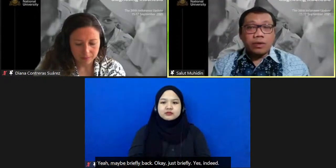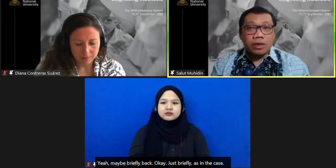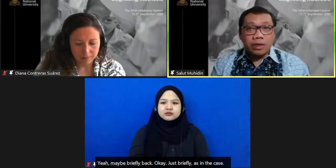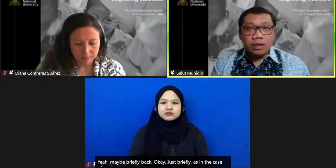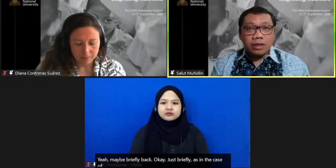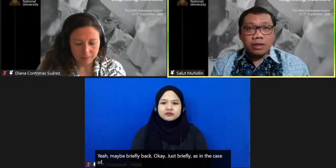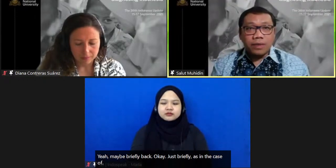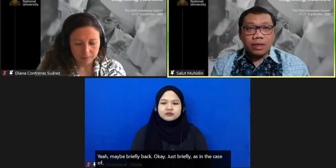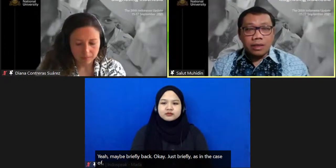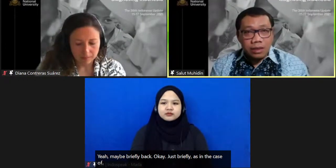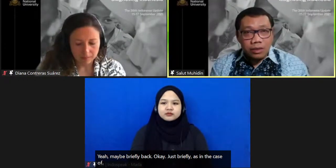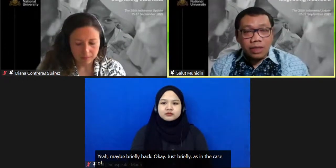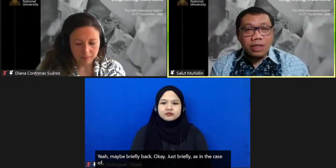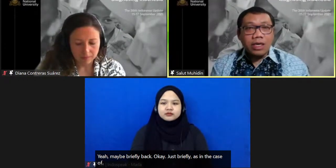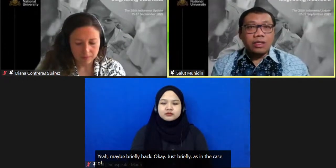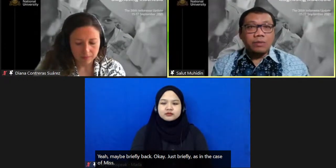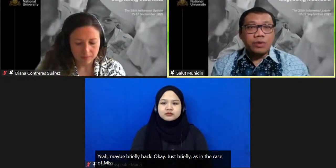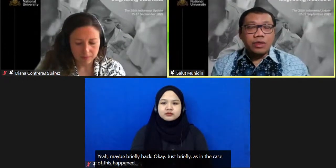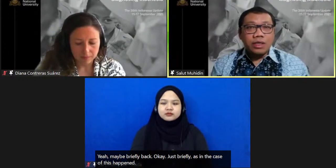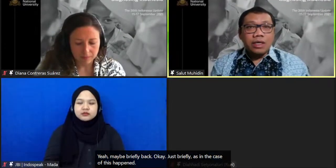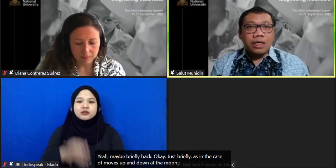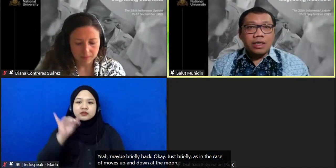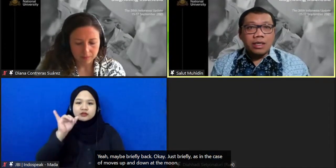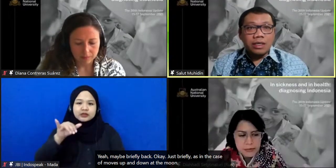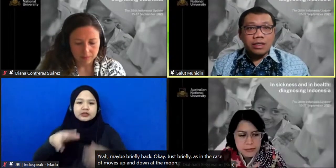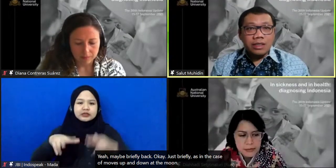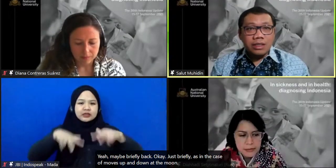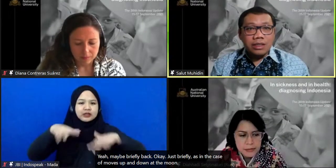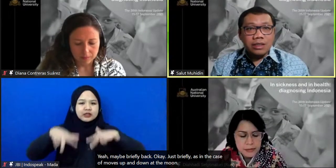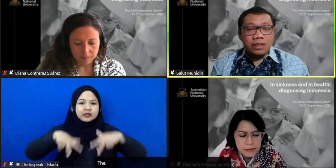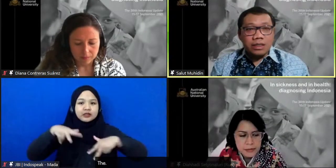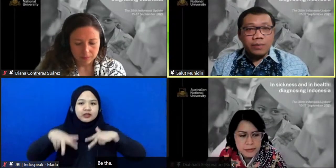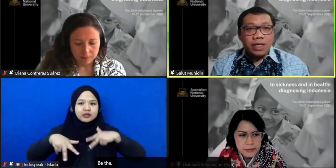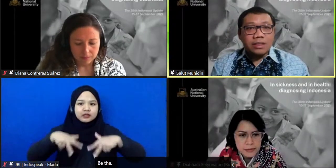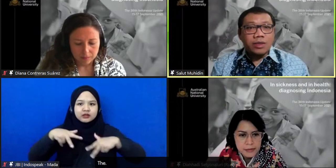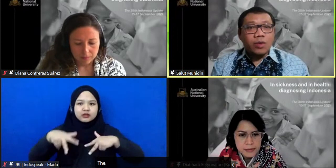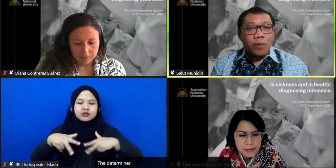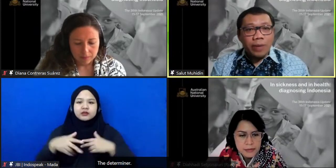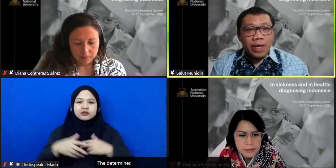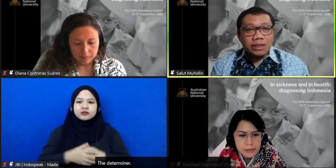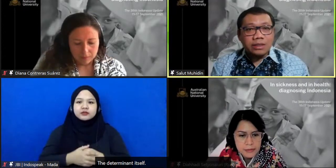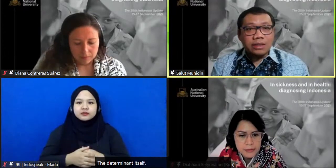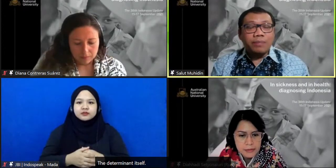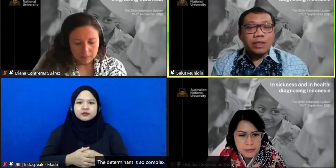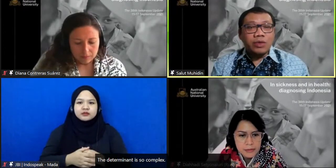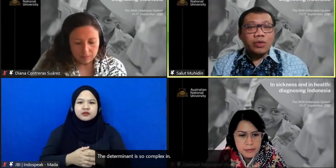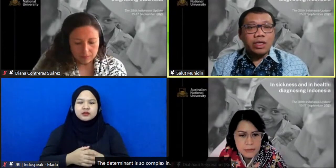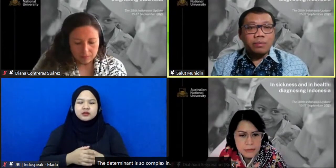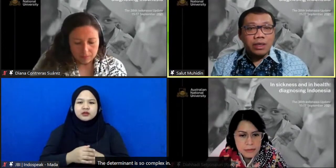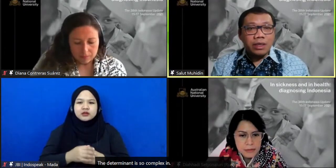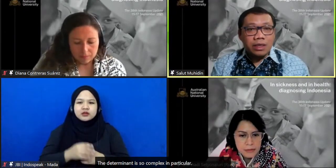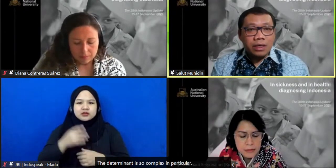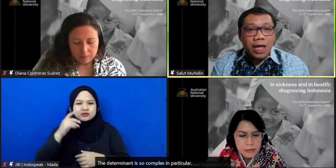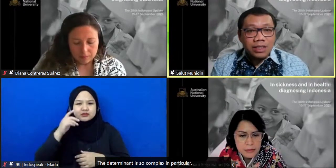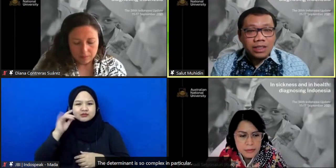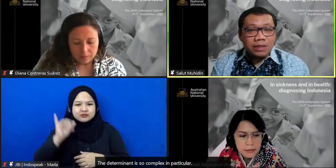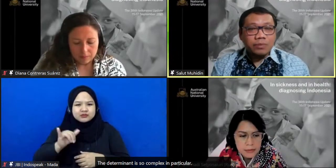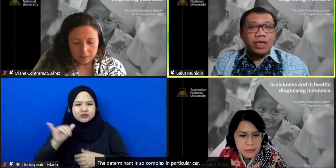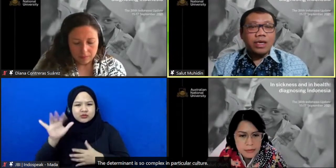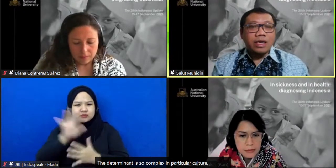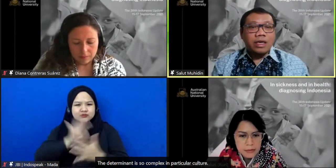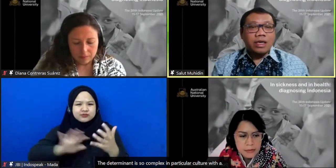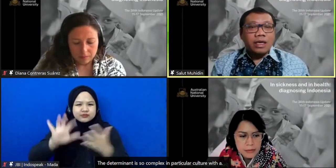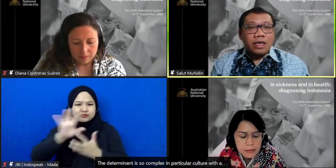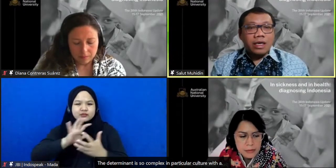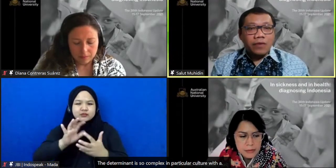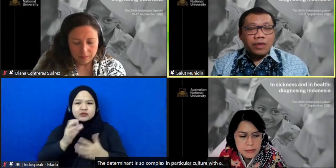of Nusa Tenggara Timur, the determinant is so complex, in particular culture,